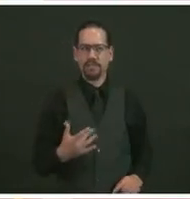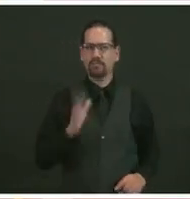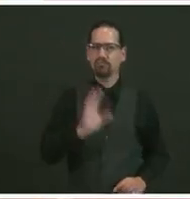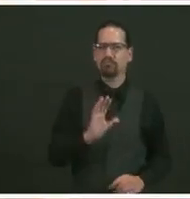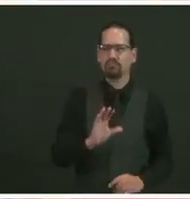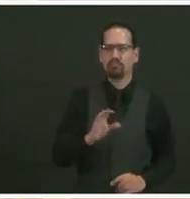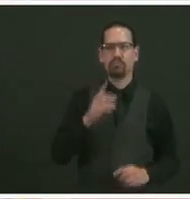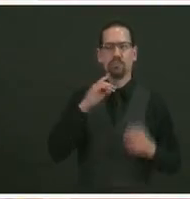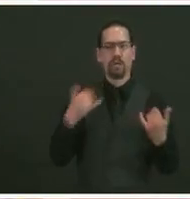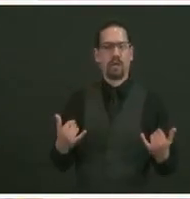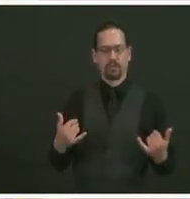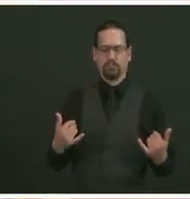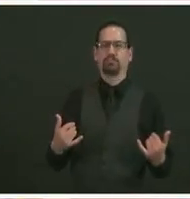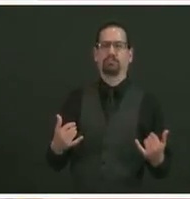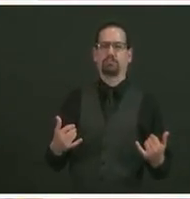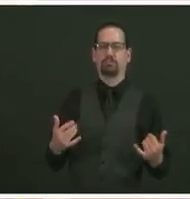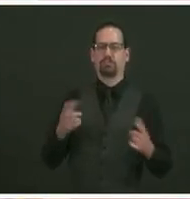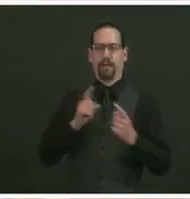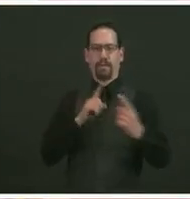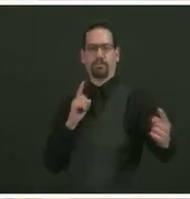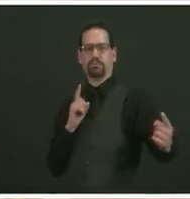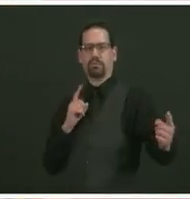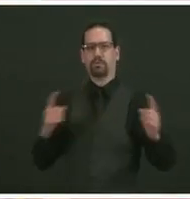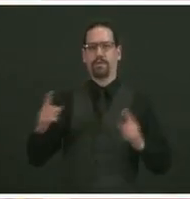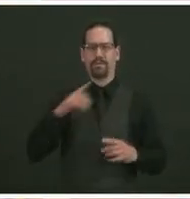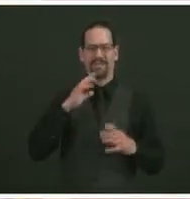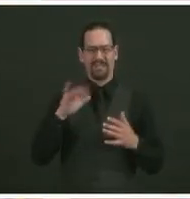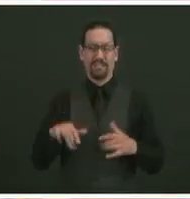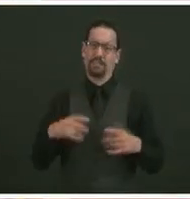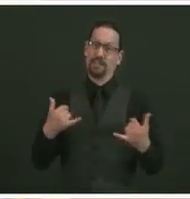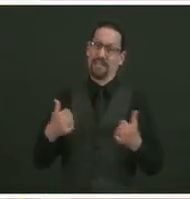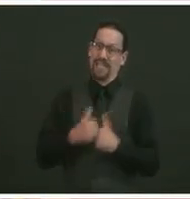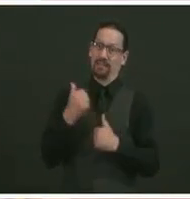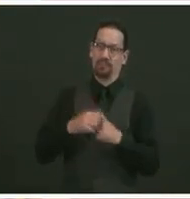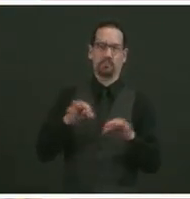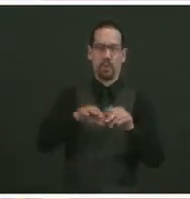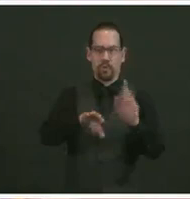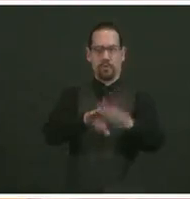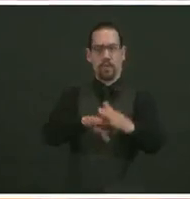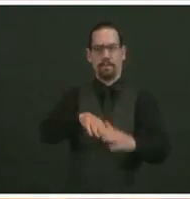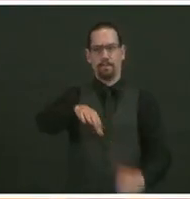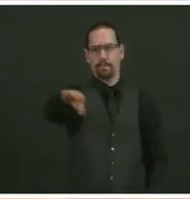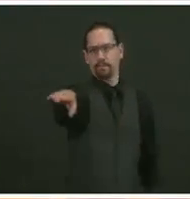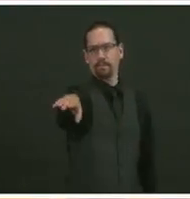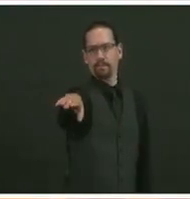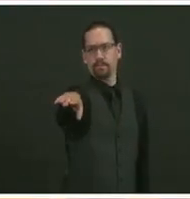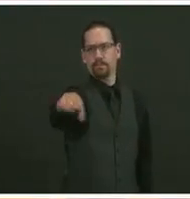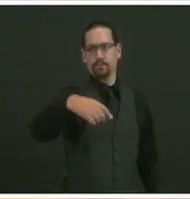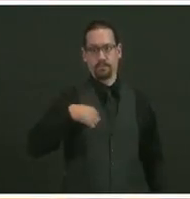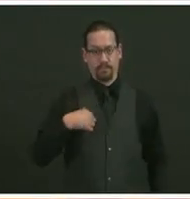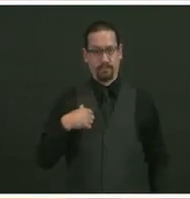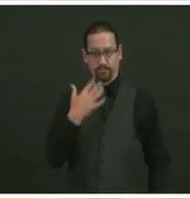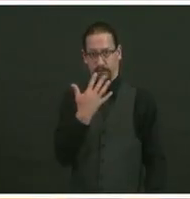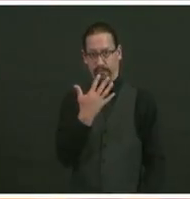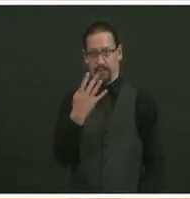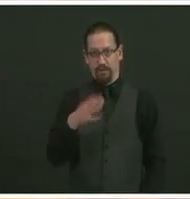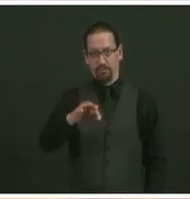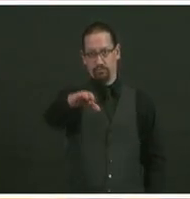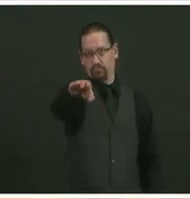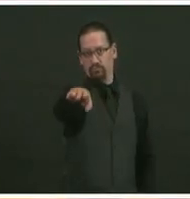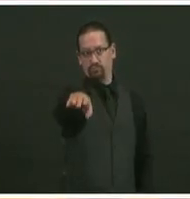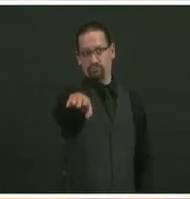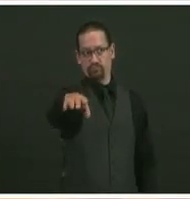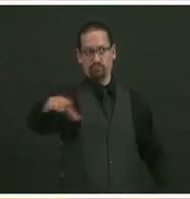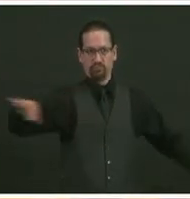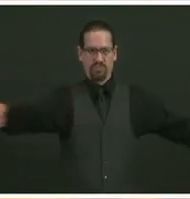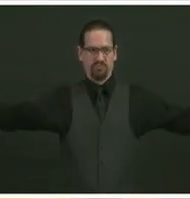really important. We've done this before. Double arms length away. I'm 5'4". I'm not quite, but that's, you know what I'm saying, my folks?